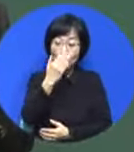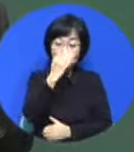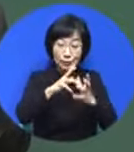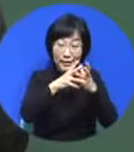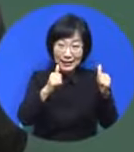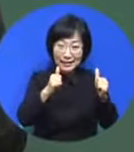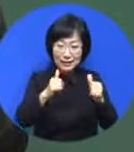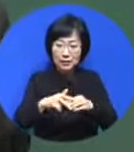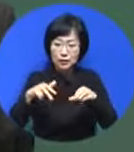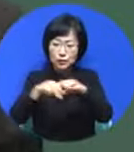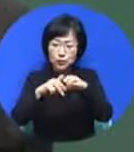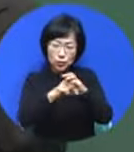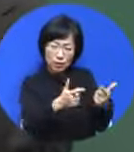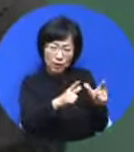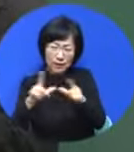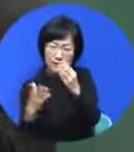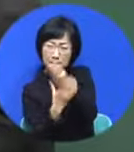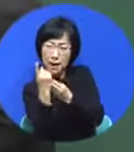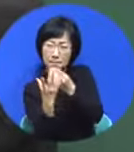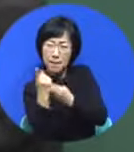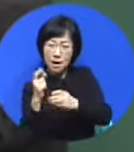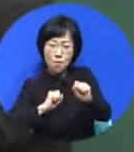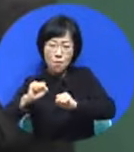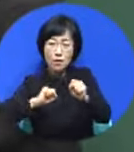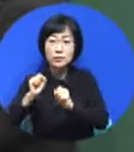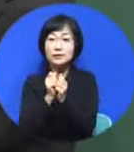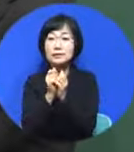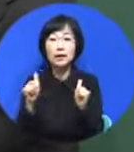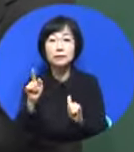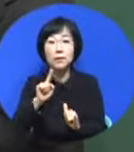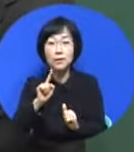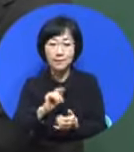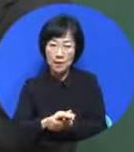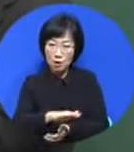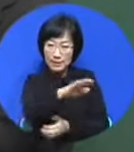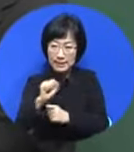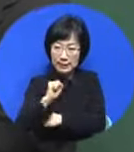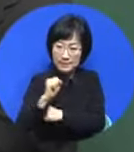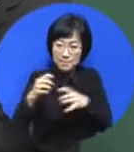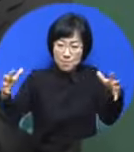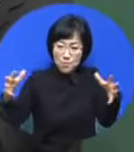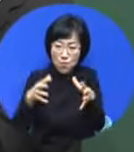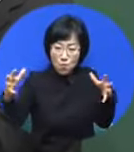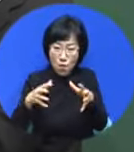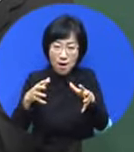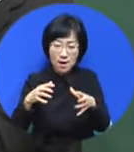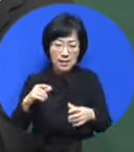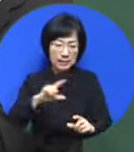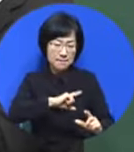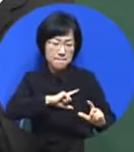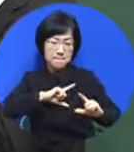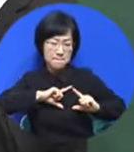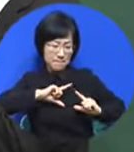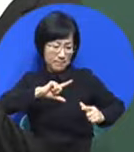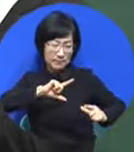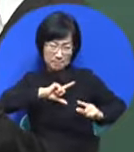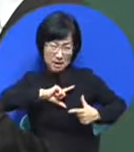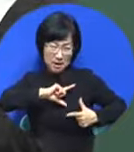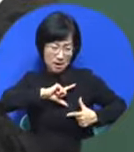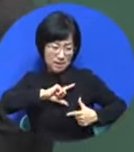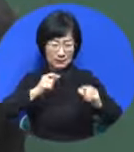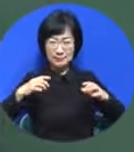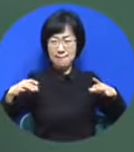And what are the people, the Jewish people, doing together with all the other religions, bringing a conglomerate of unified religion? What they're really saying is,